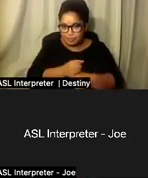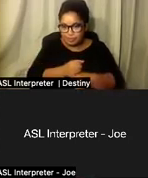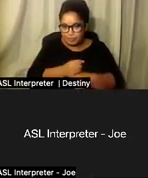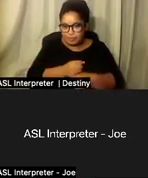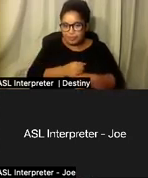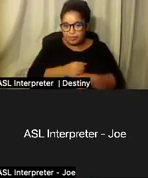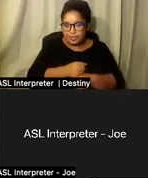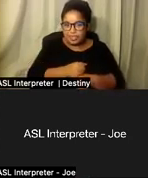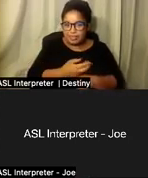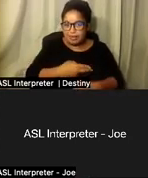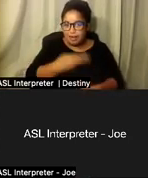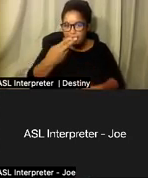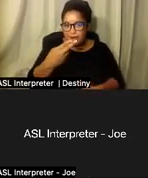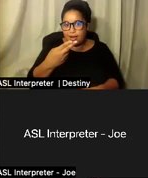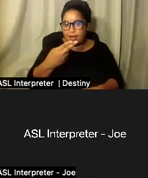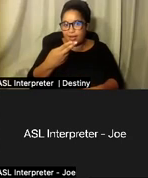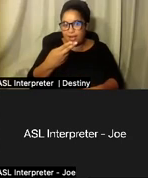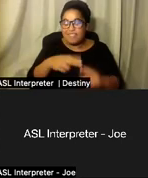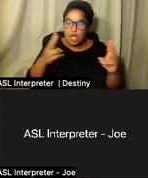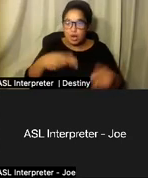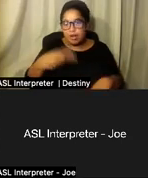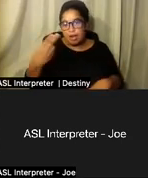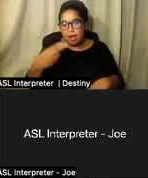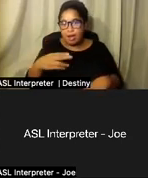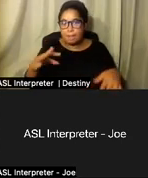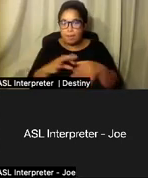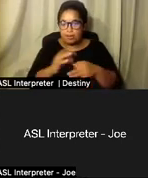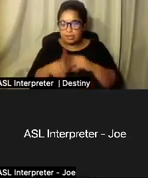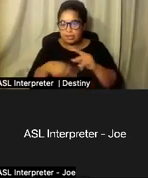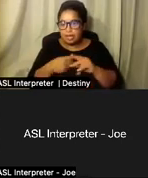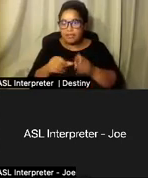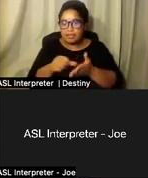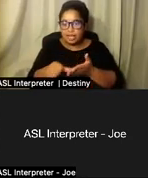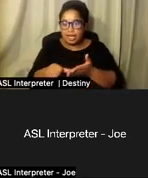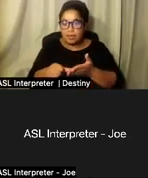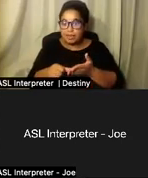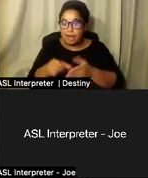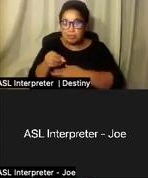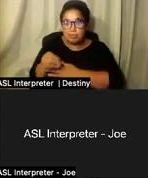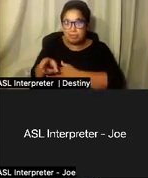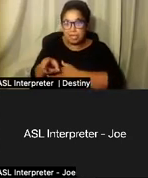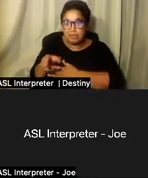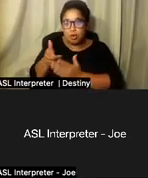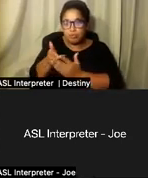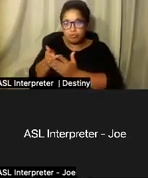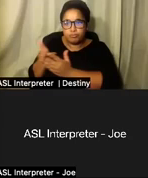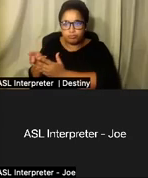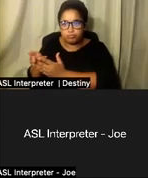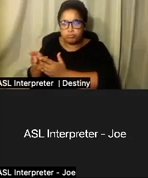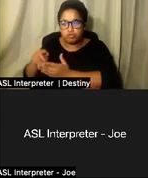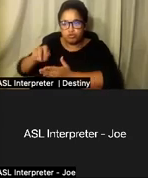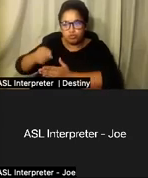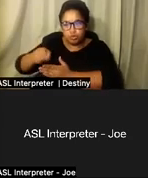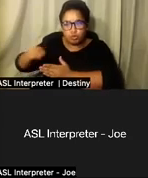VHB. All right, and that outperformed screws being drilled into the side of that piece of equipment.